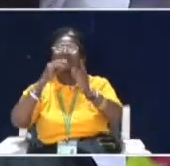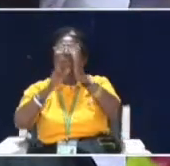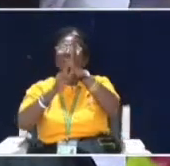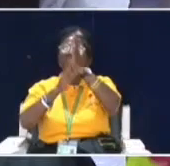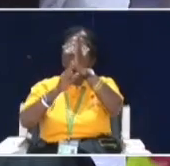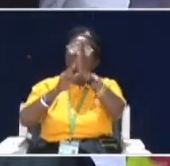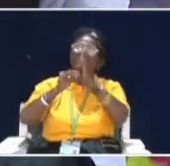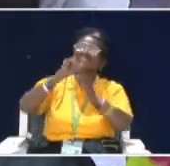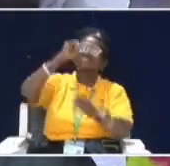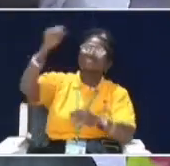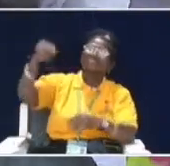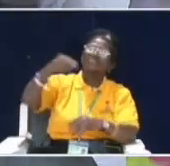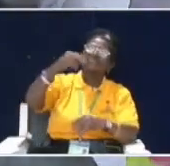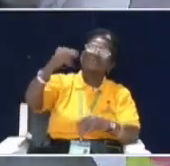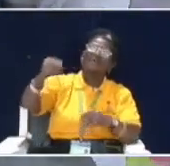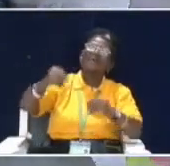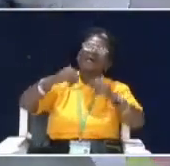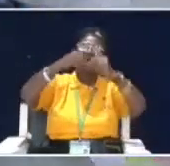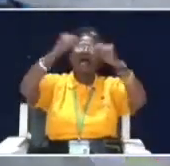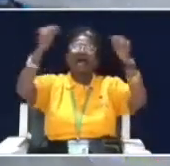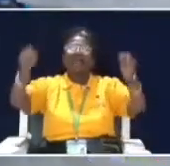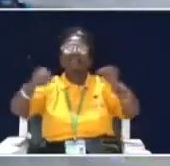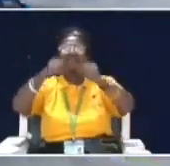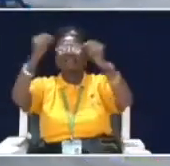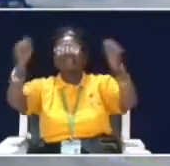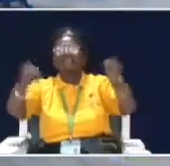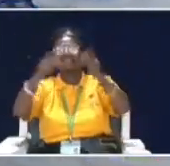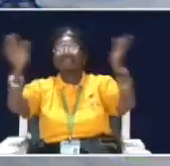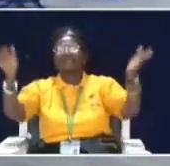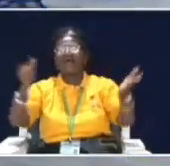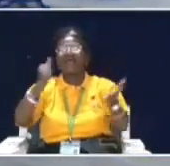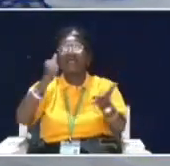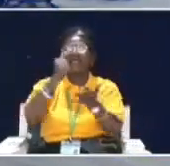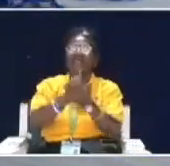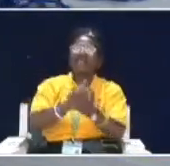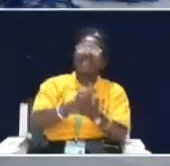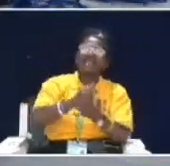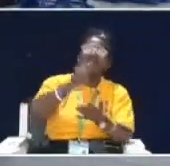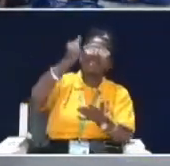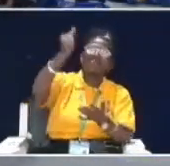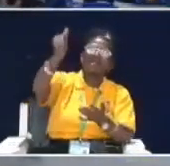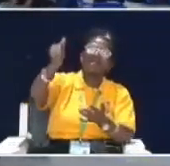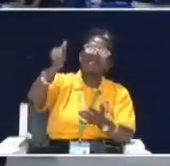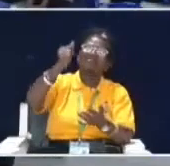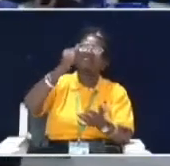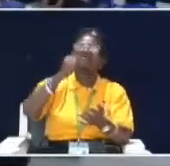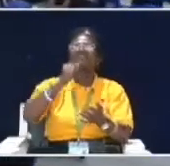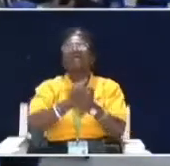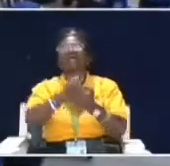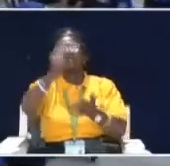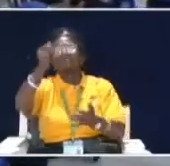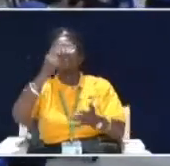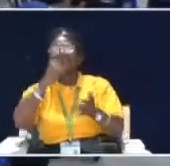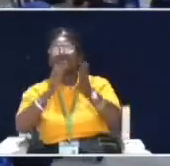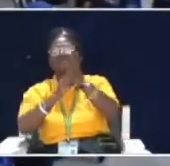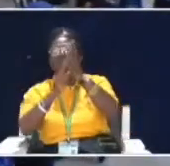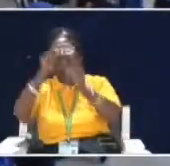Praise Jehovah, hallelujah, amen, amen.